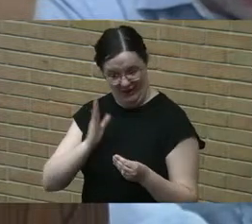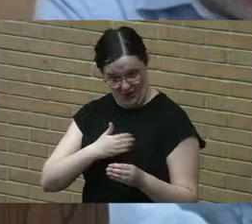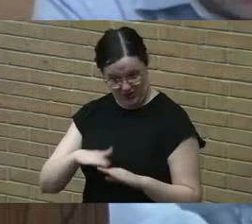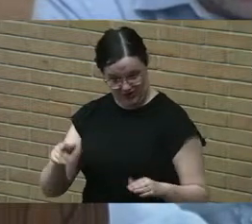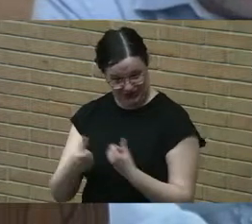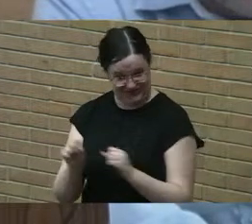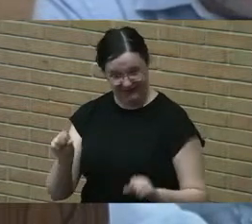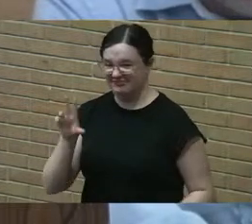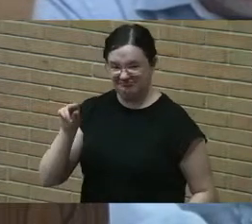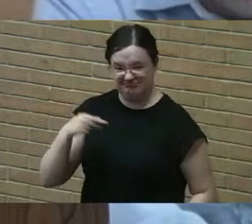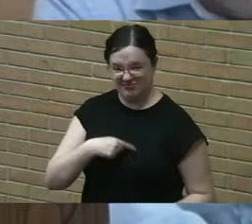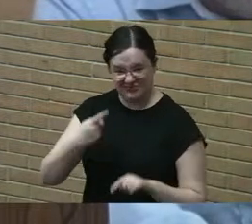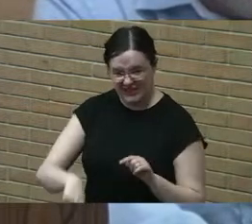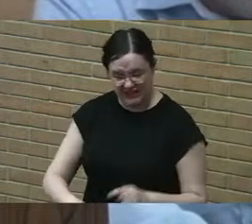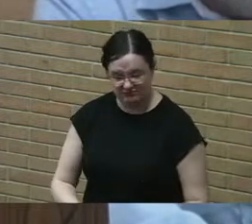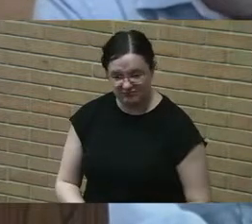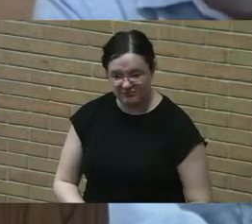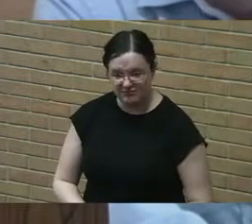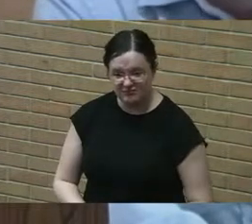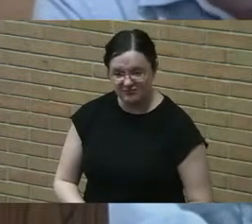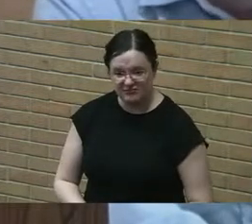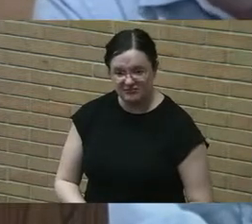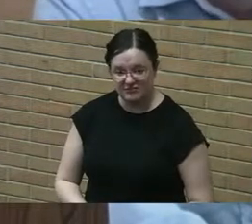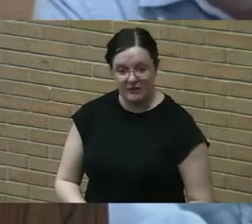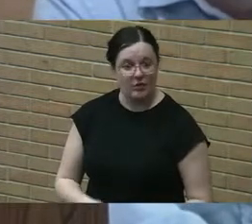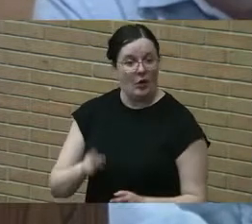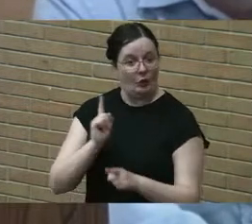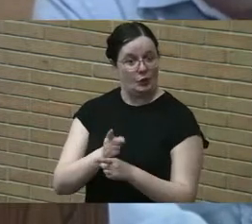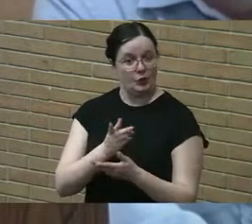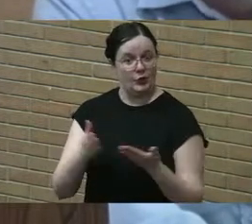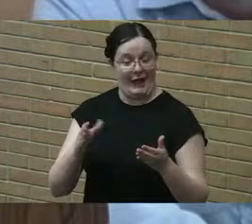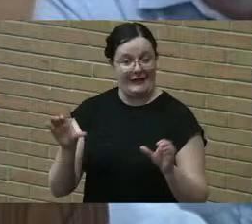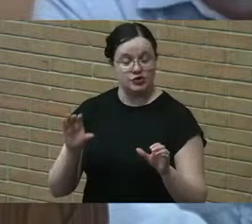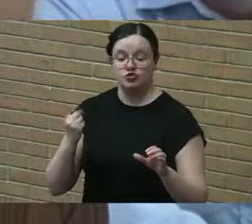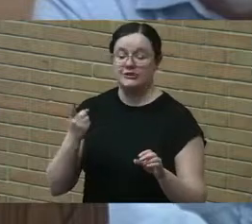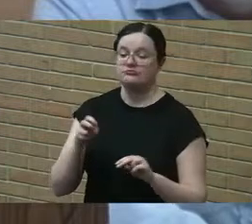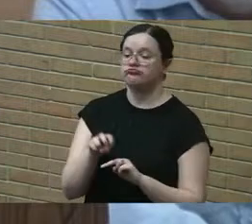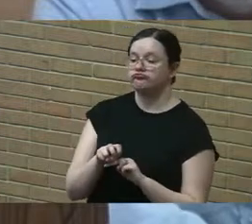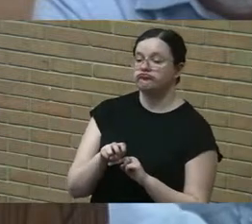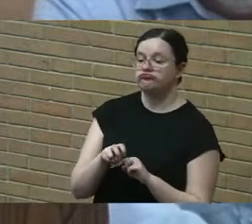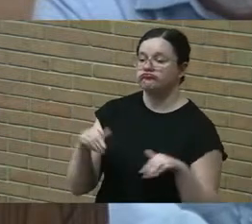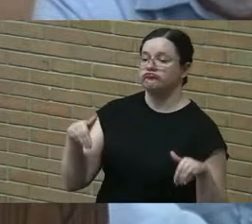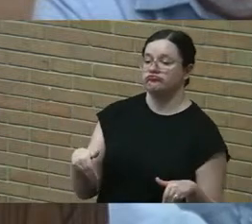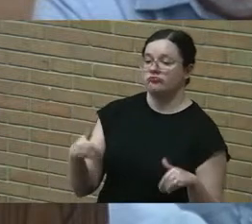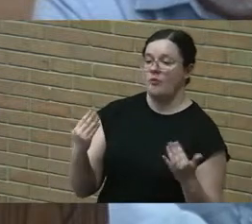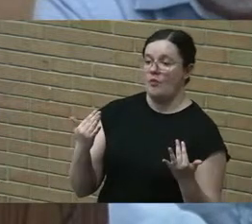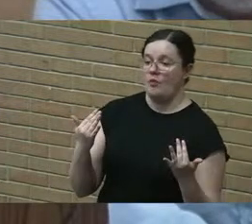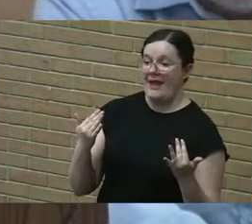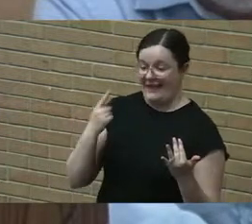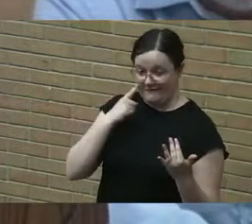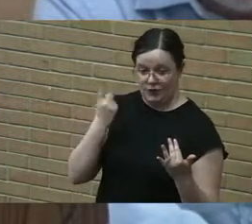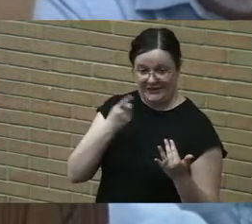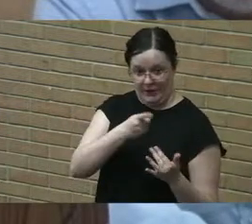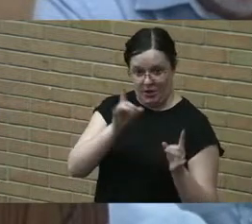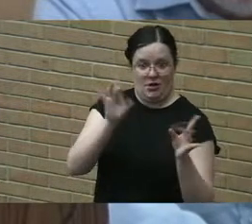it's the right thing to do is to just sit and wait for something horrific to happen. We really